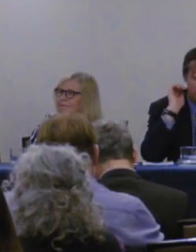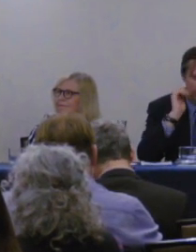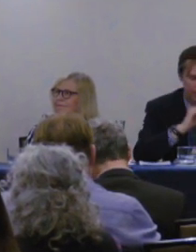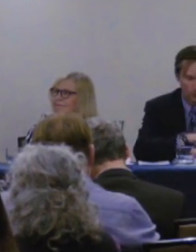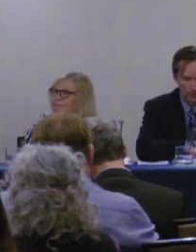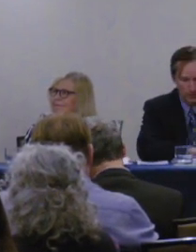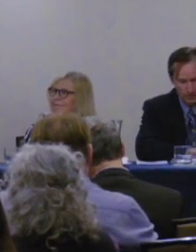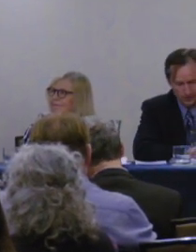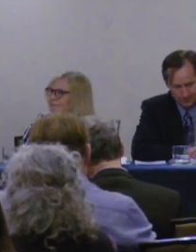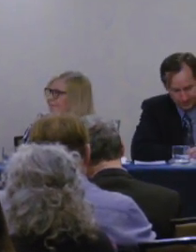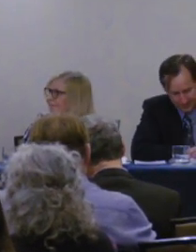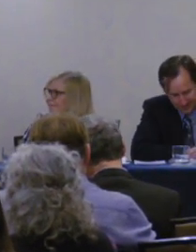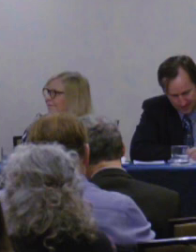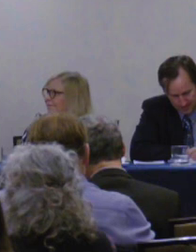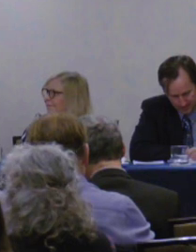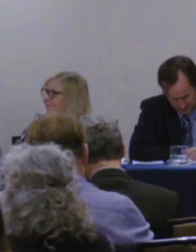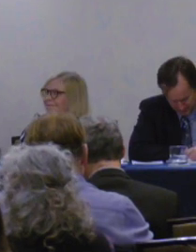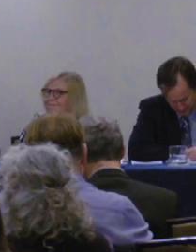Vietnam.